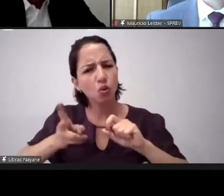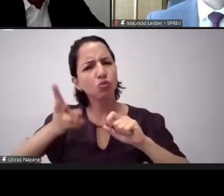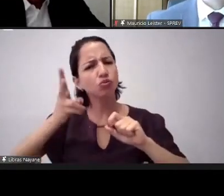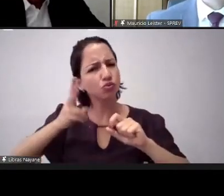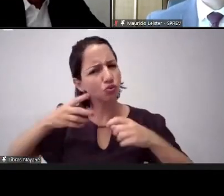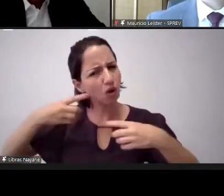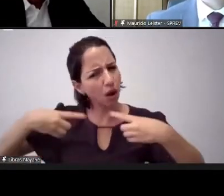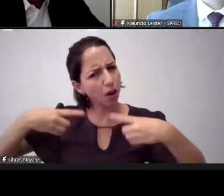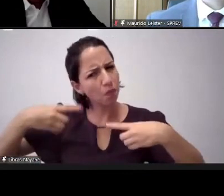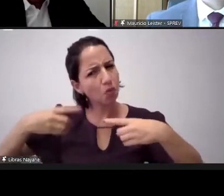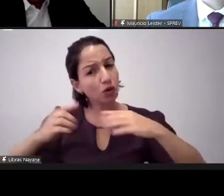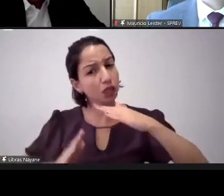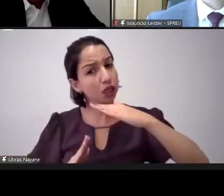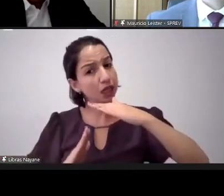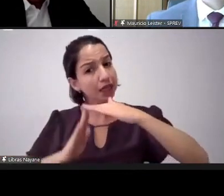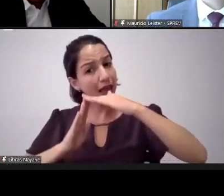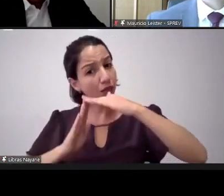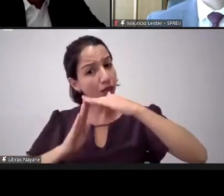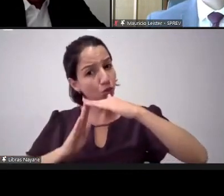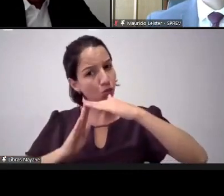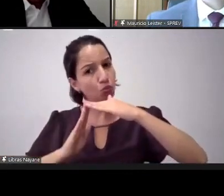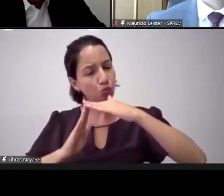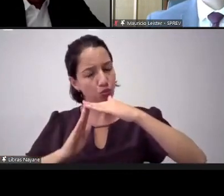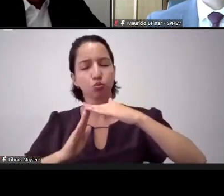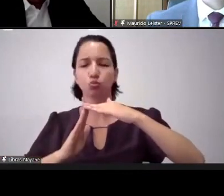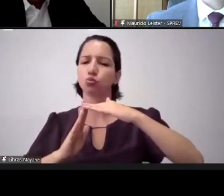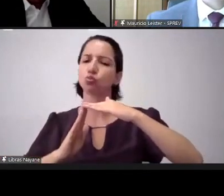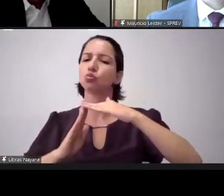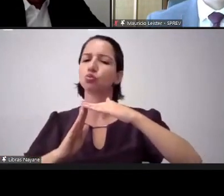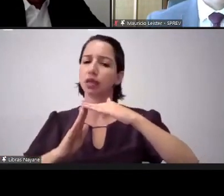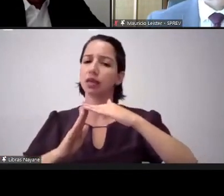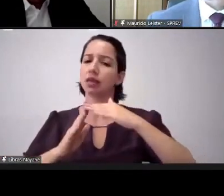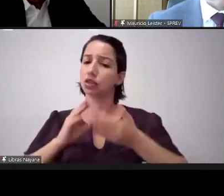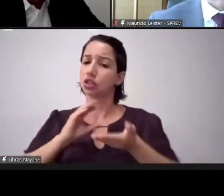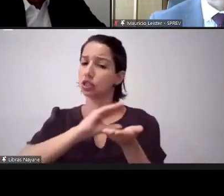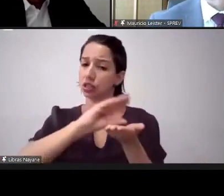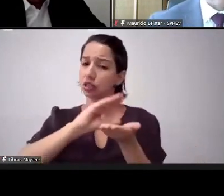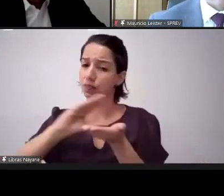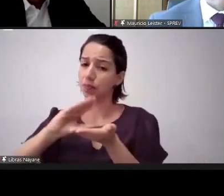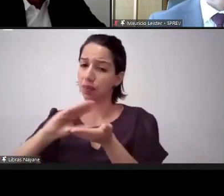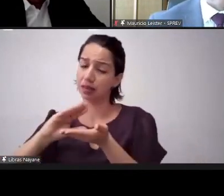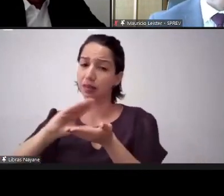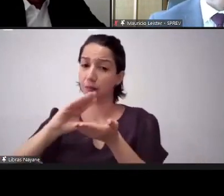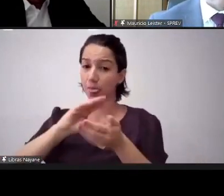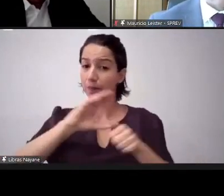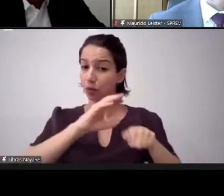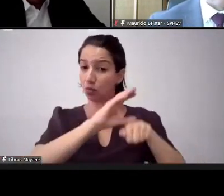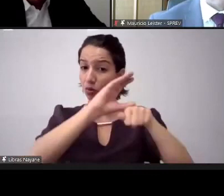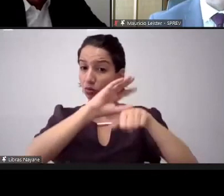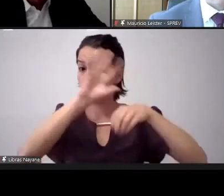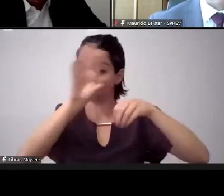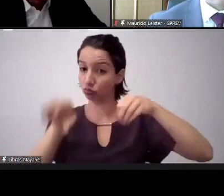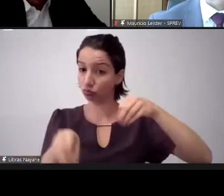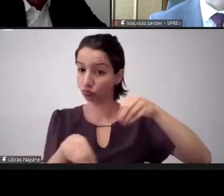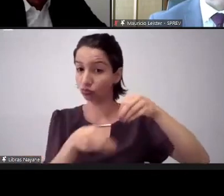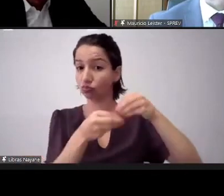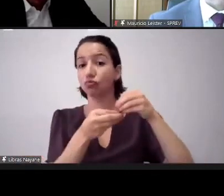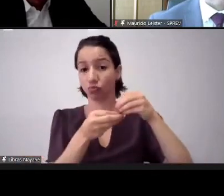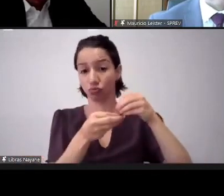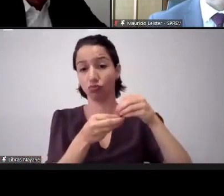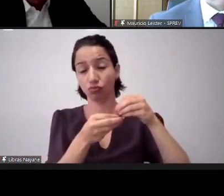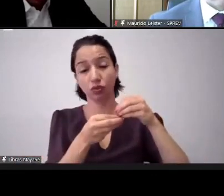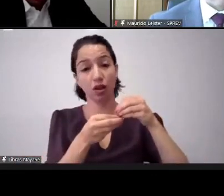keep this cap policy that was created